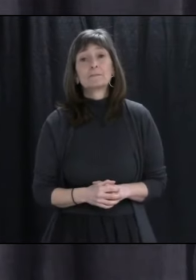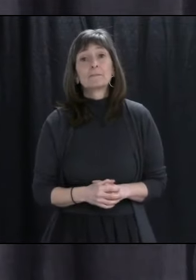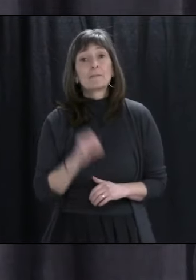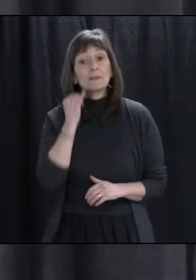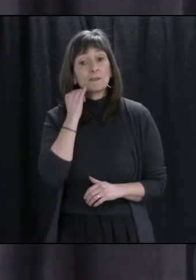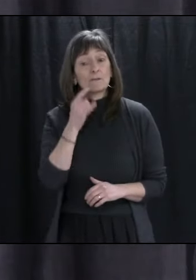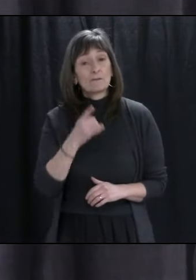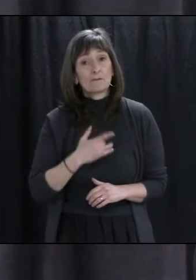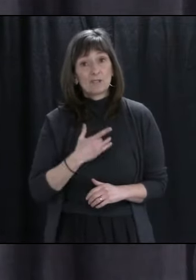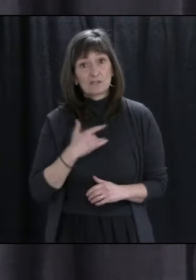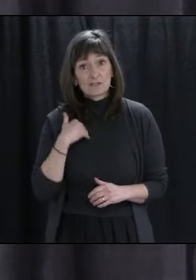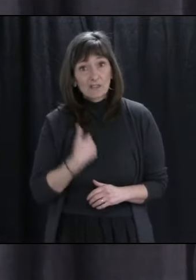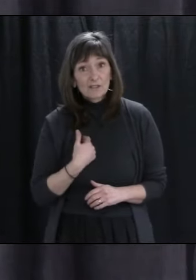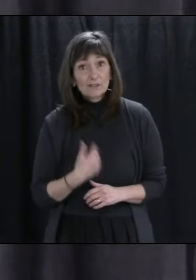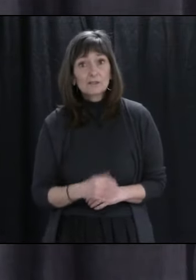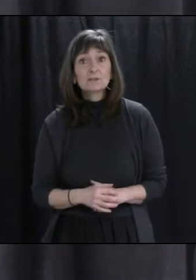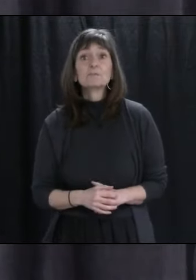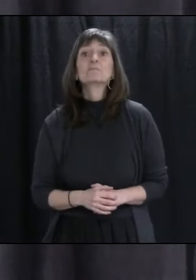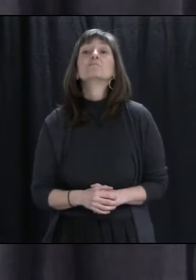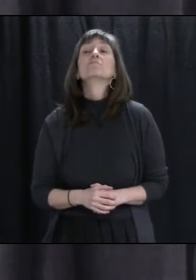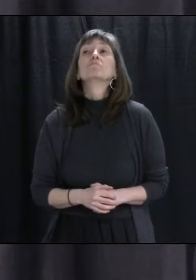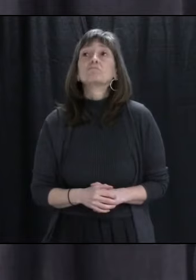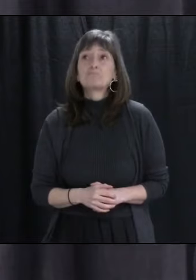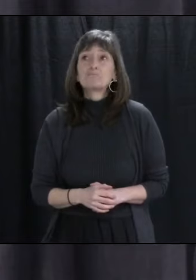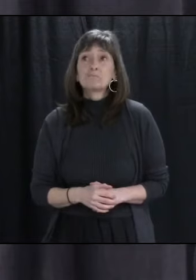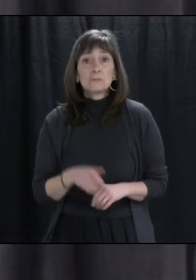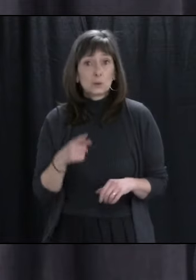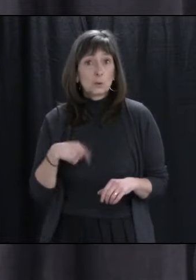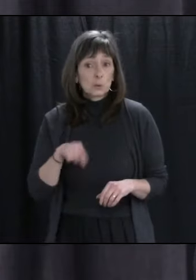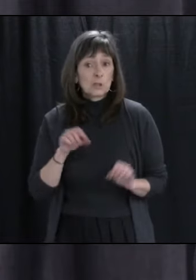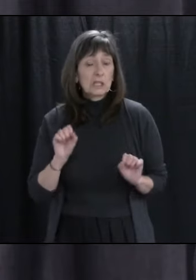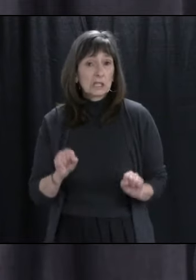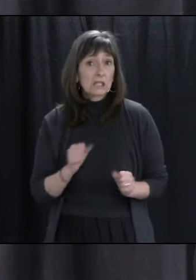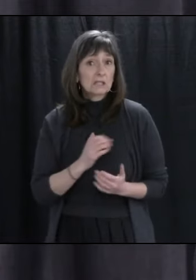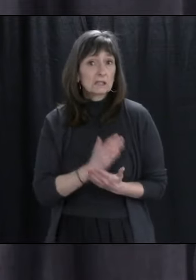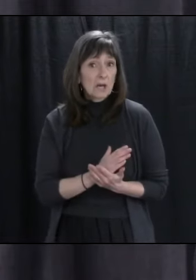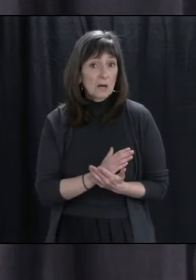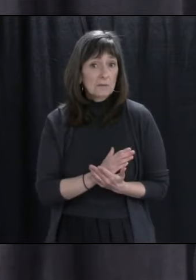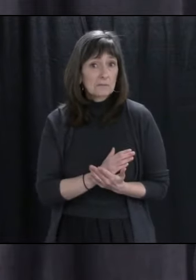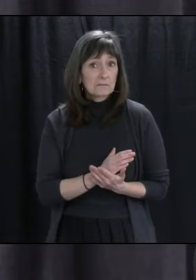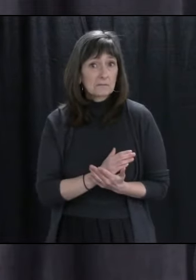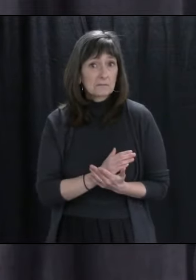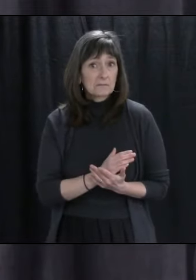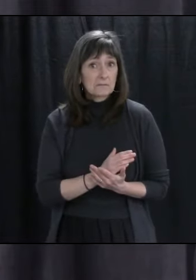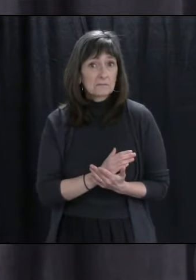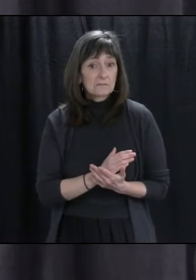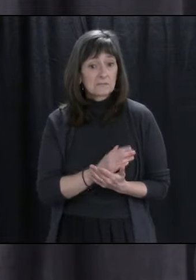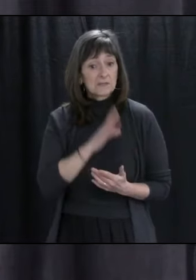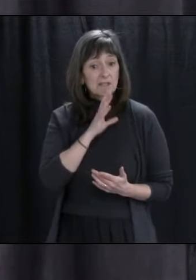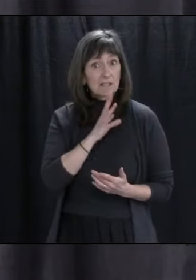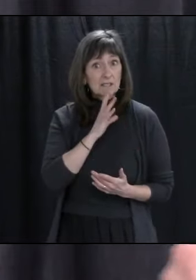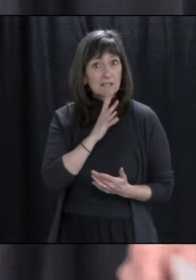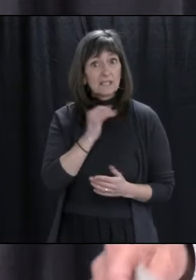tired of this, well, we will stop saying it when you start practicing